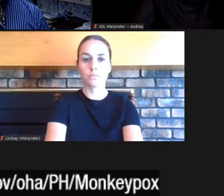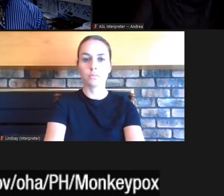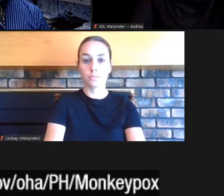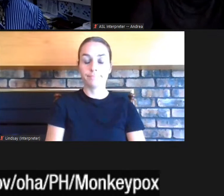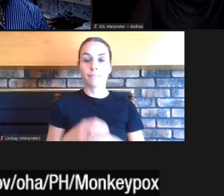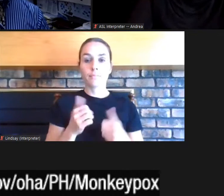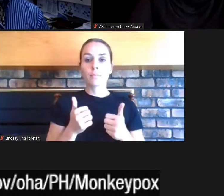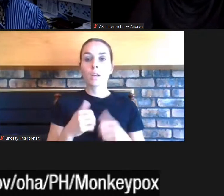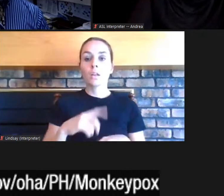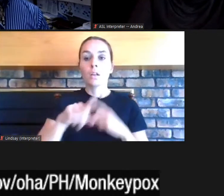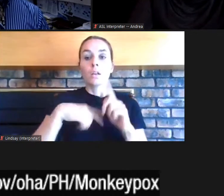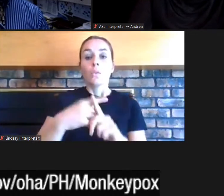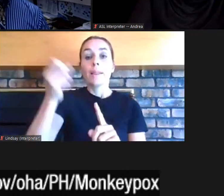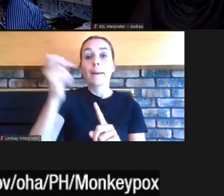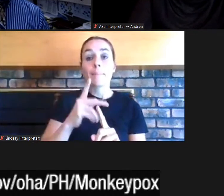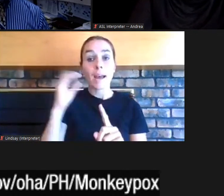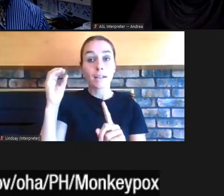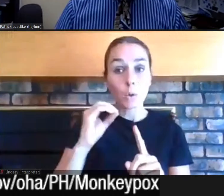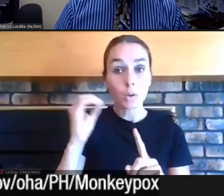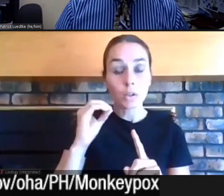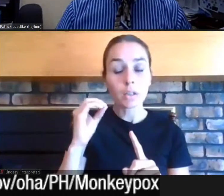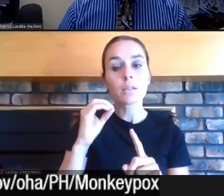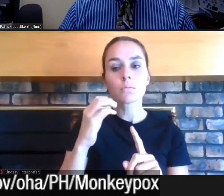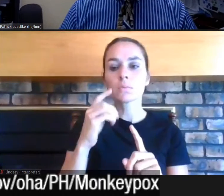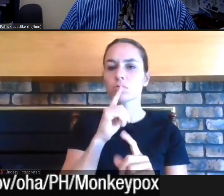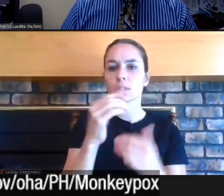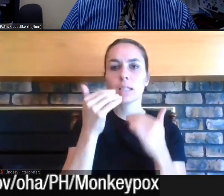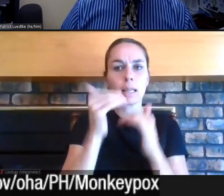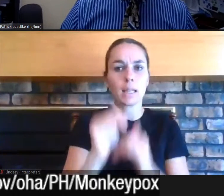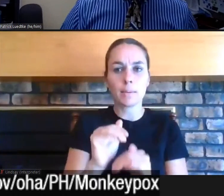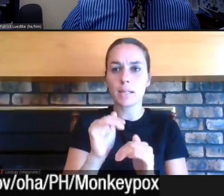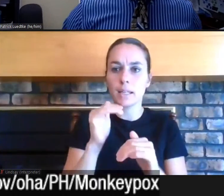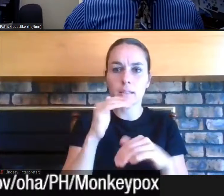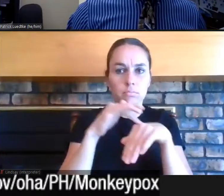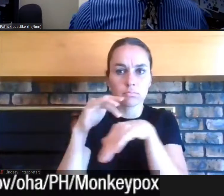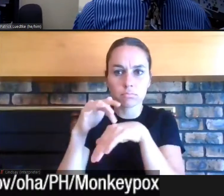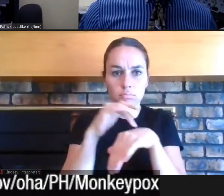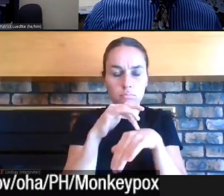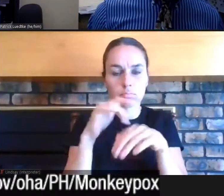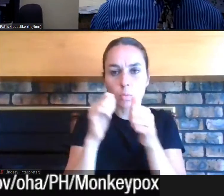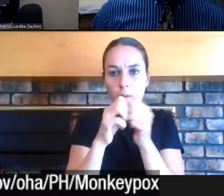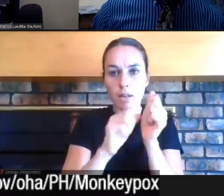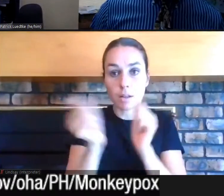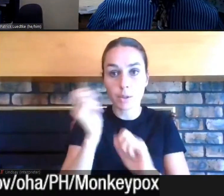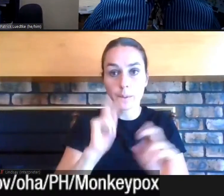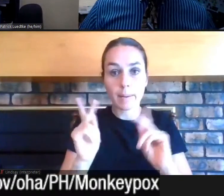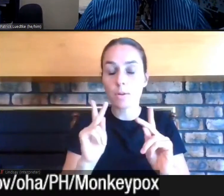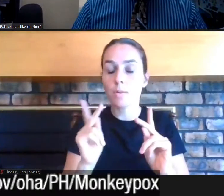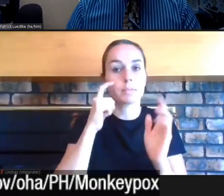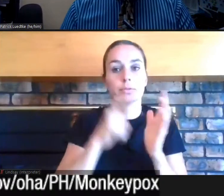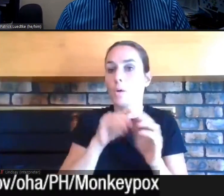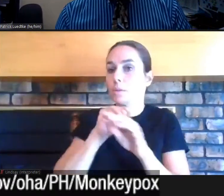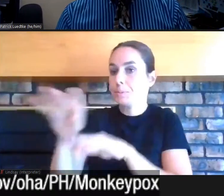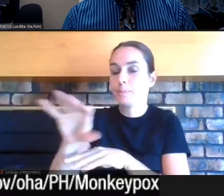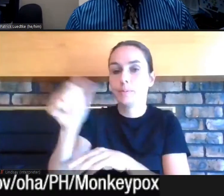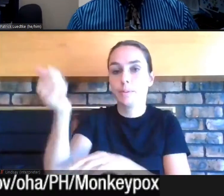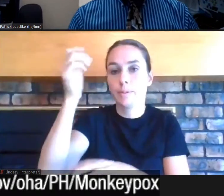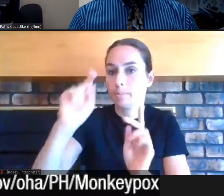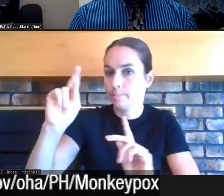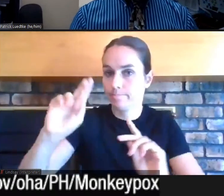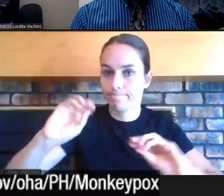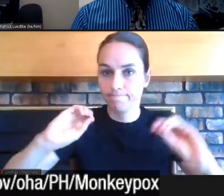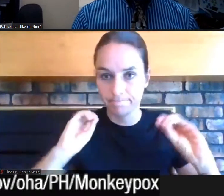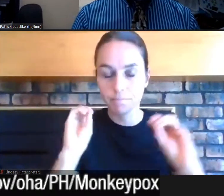When they came back to Oregon, had very limited close contact with others, and we did not see any transmission on. But